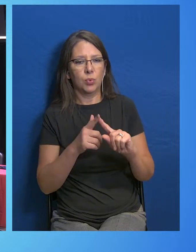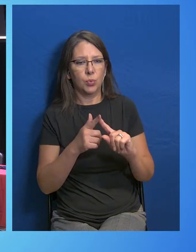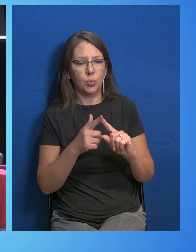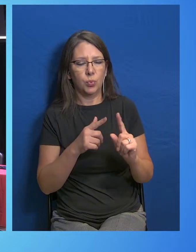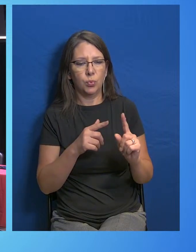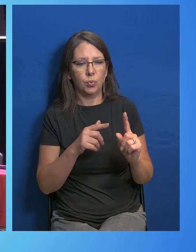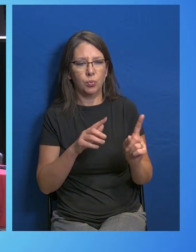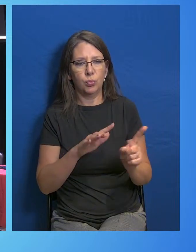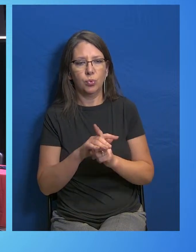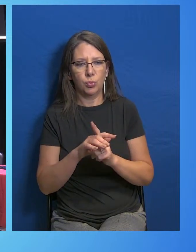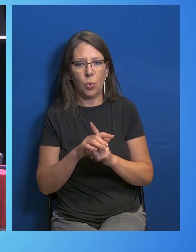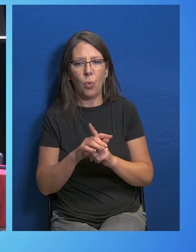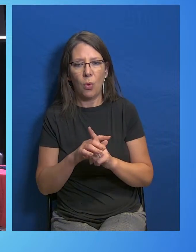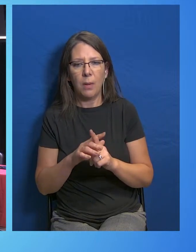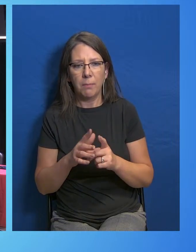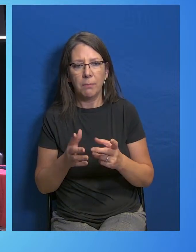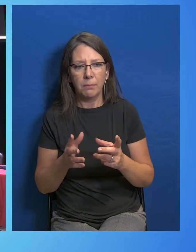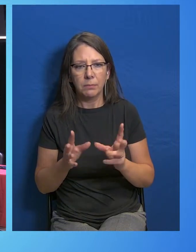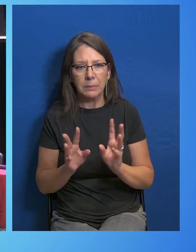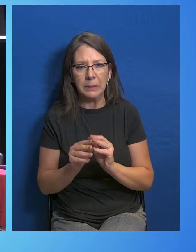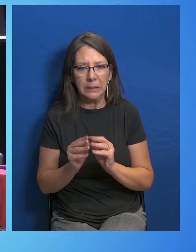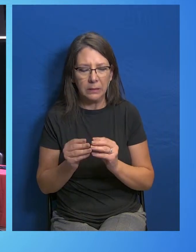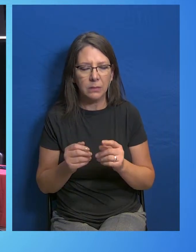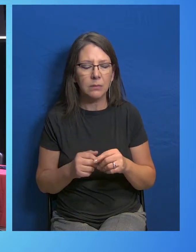This is Superintendent Reichman.